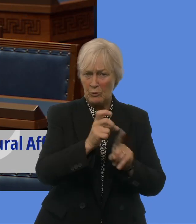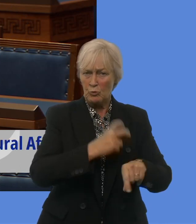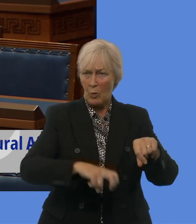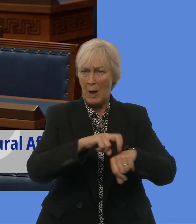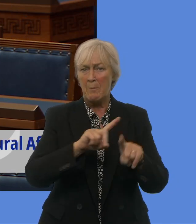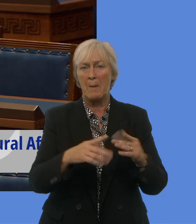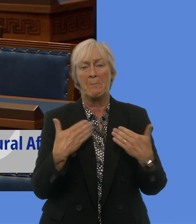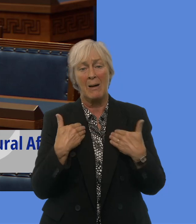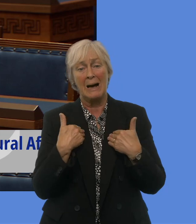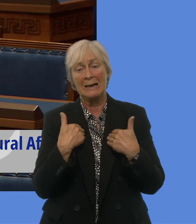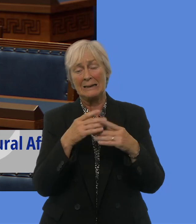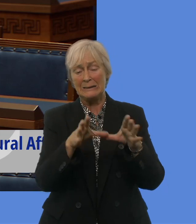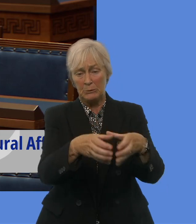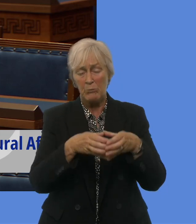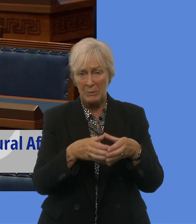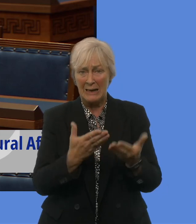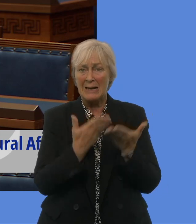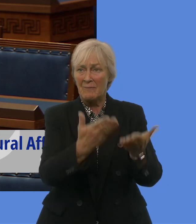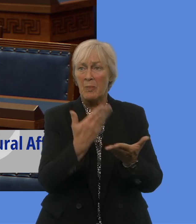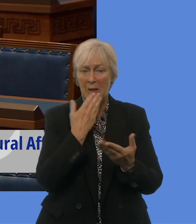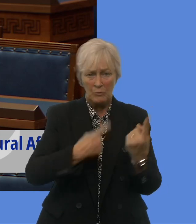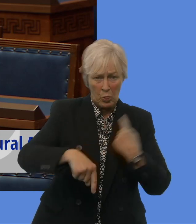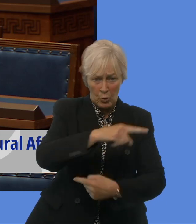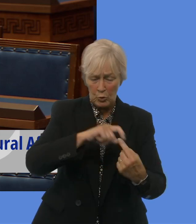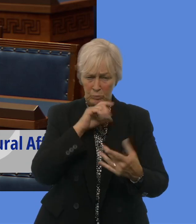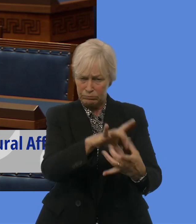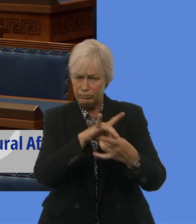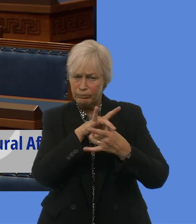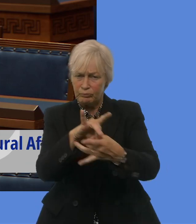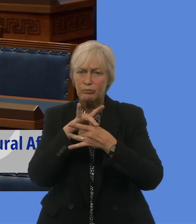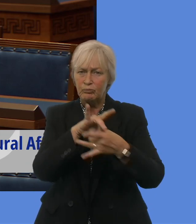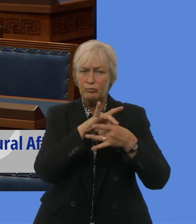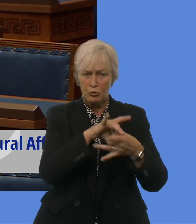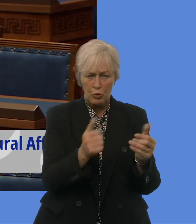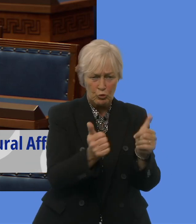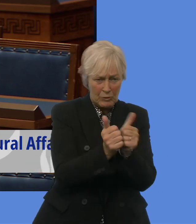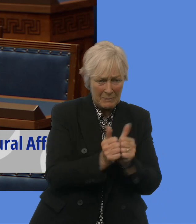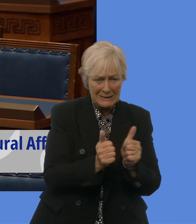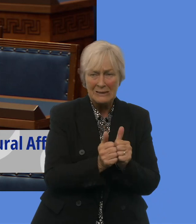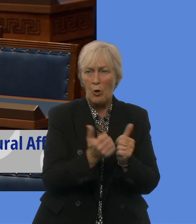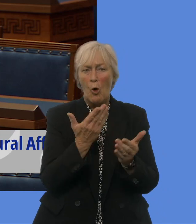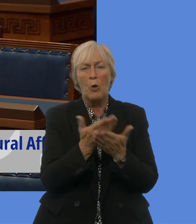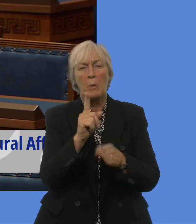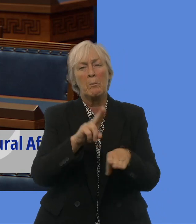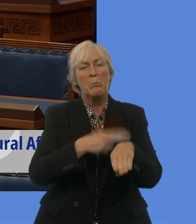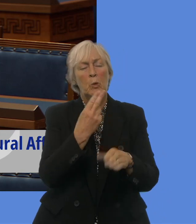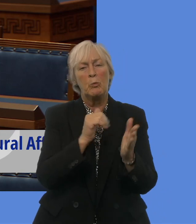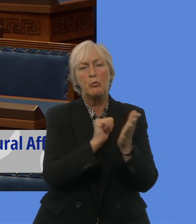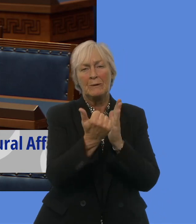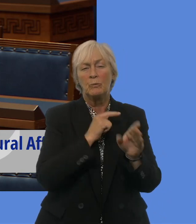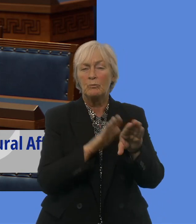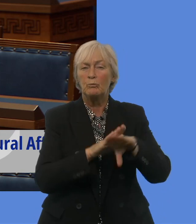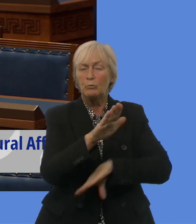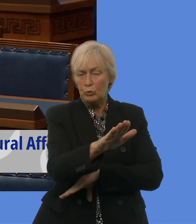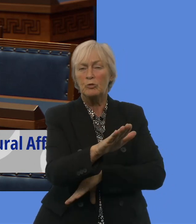for my department. And I want to give thanks to all the stakeholders who have engaged in relation to agreement on the blueprint for the future around this.